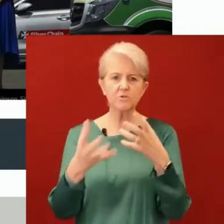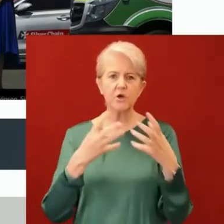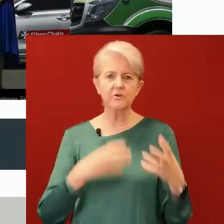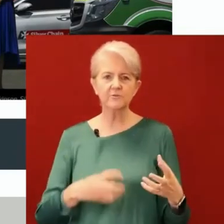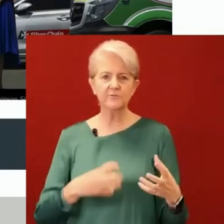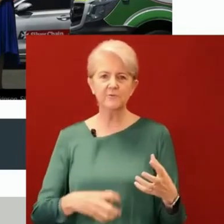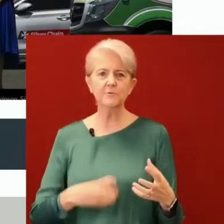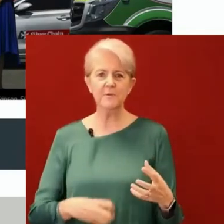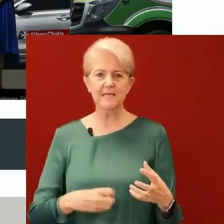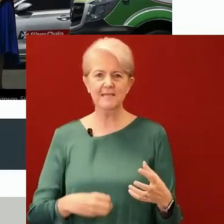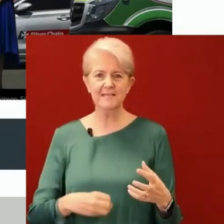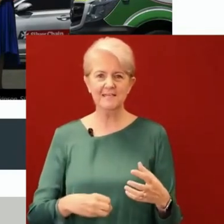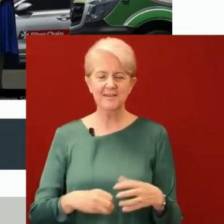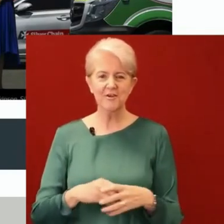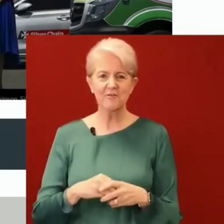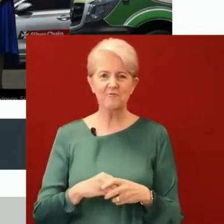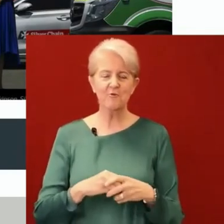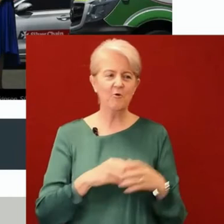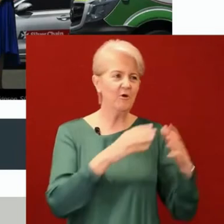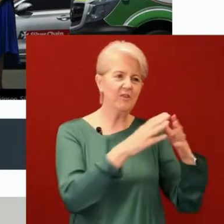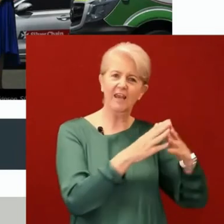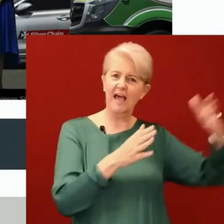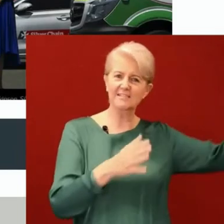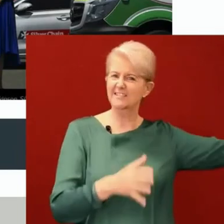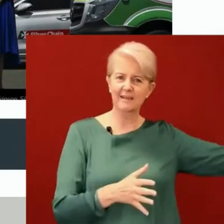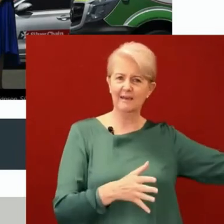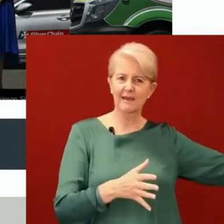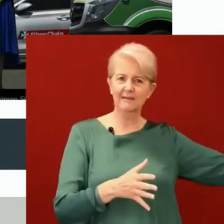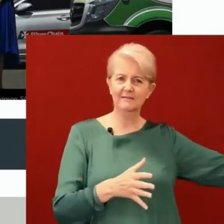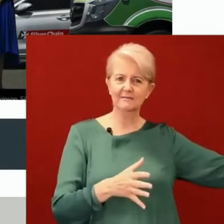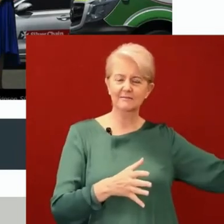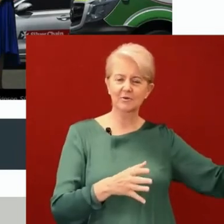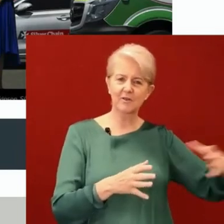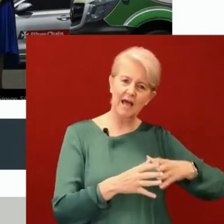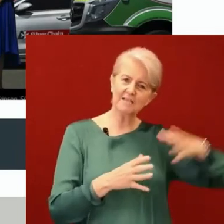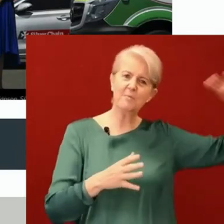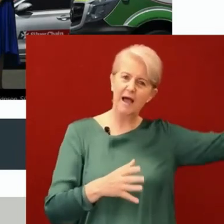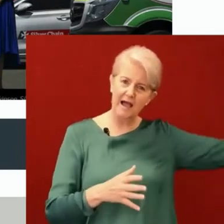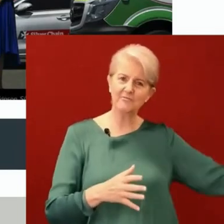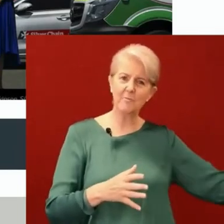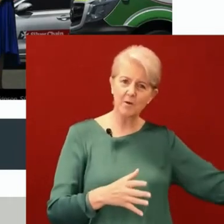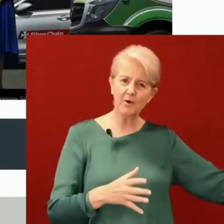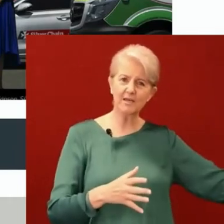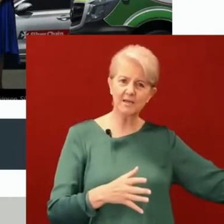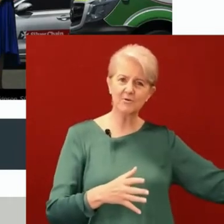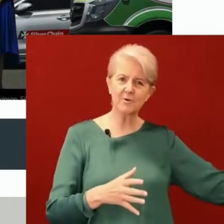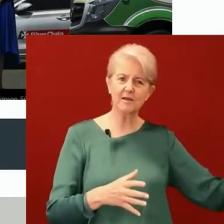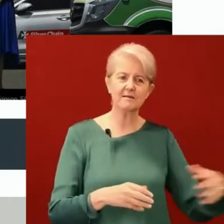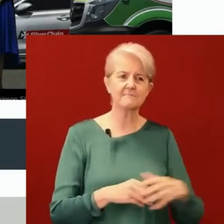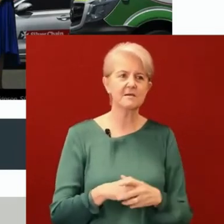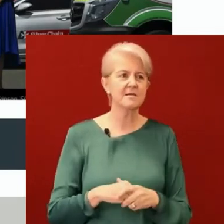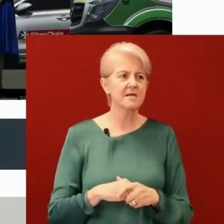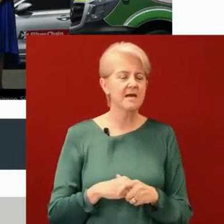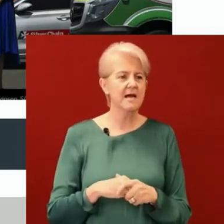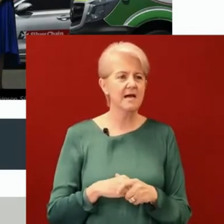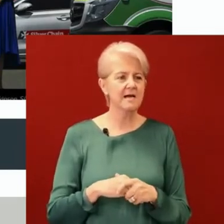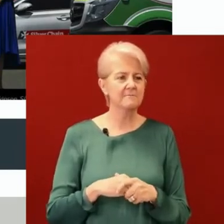What was going to fulfill me for the last decade or the last part of my working career?